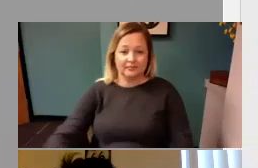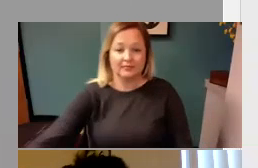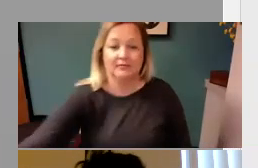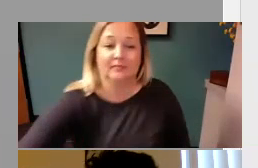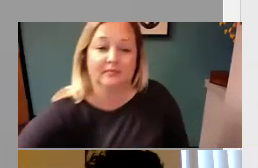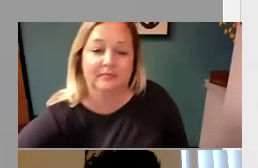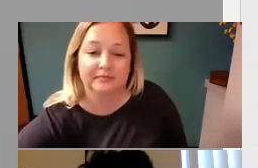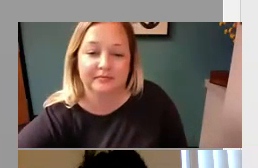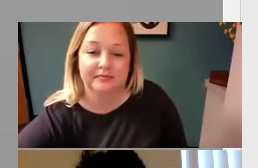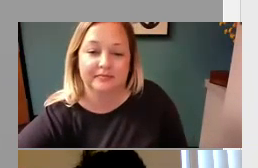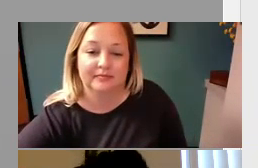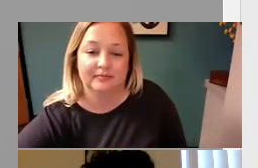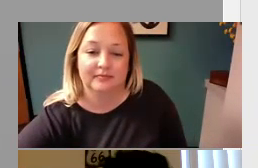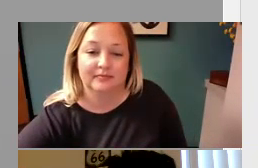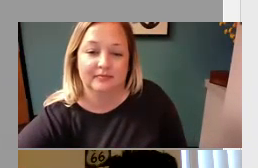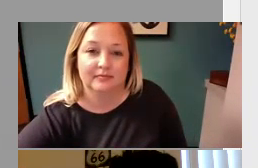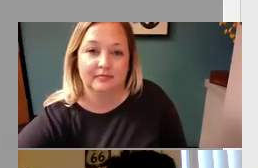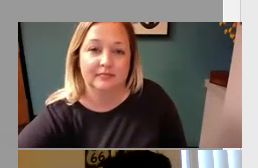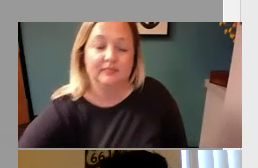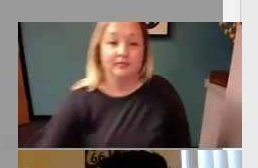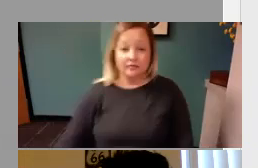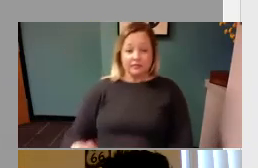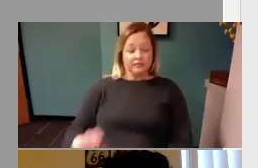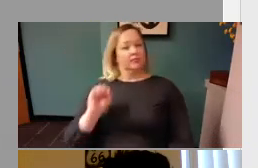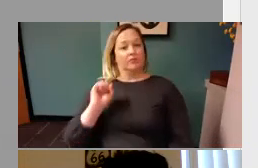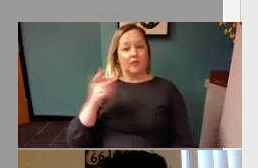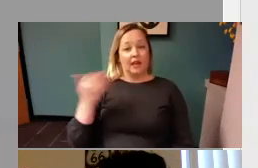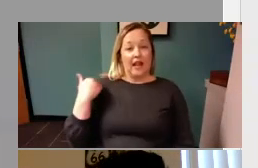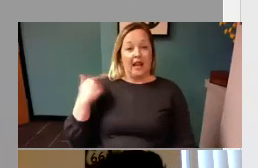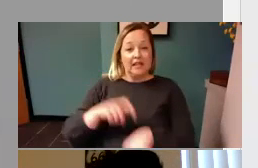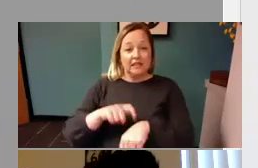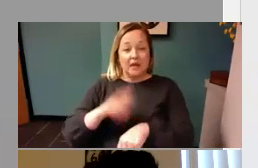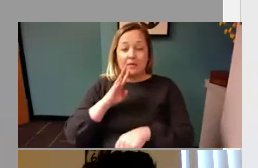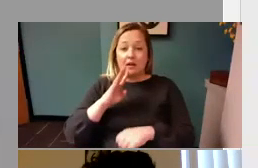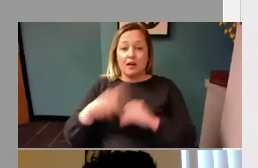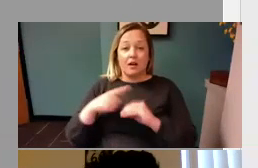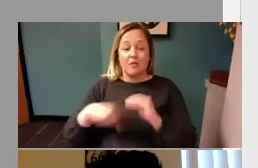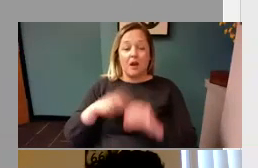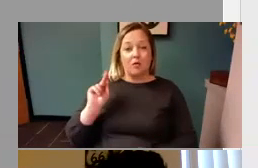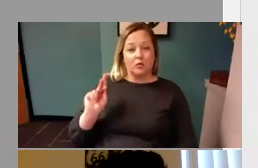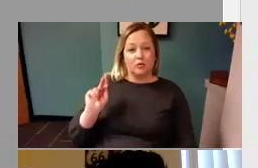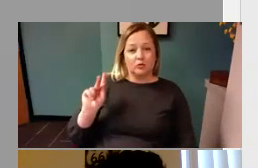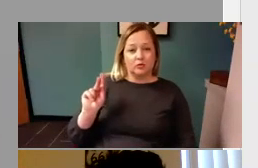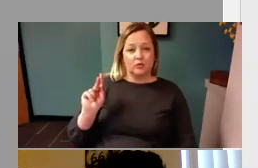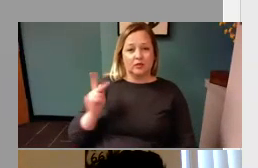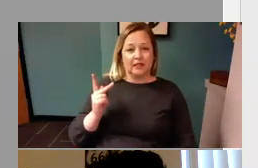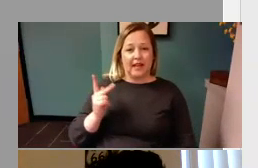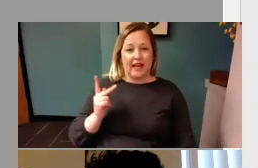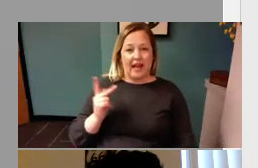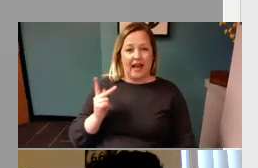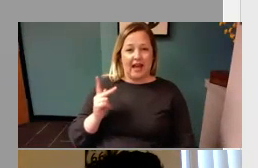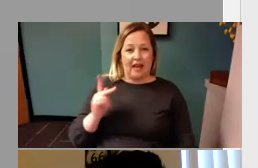Okay, so last time we were talking about Kruskal's algorithm, and remember that we were mainly discussing